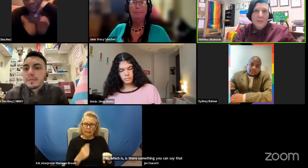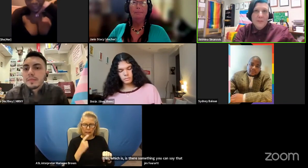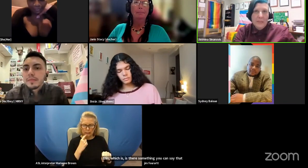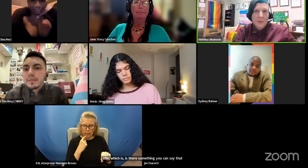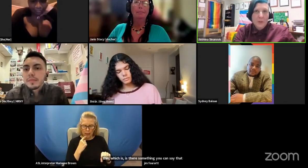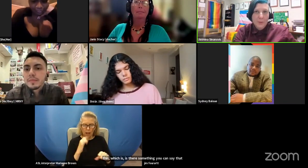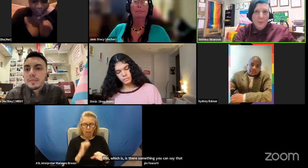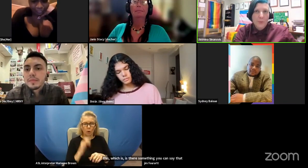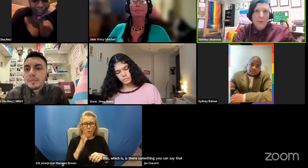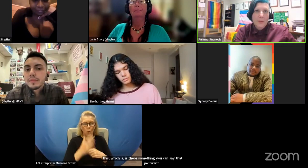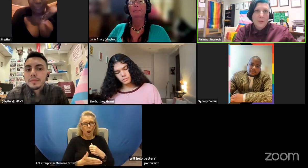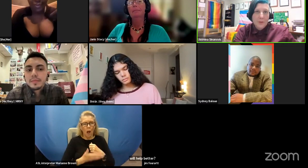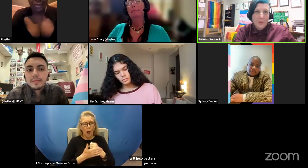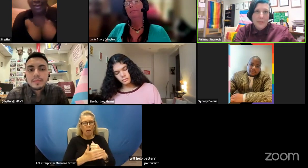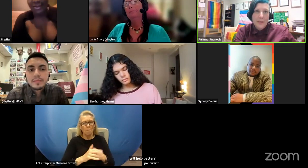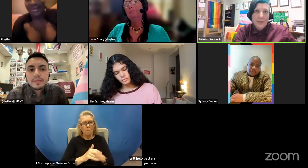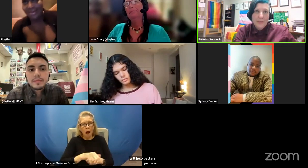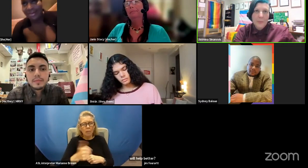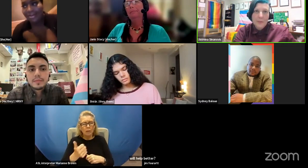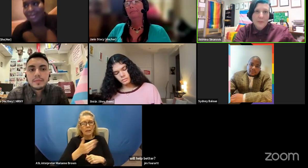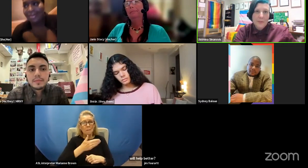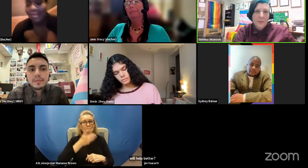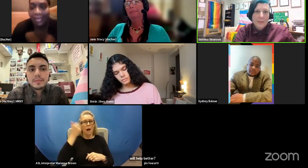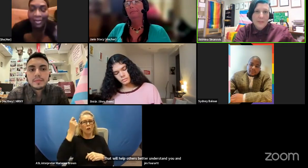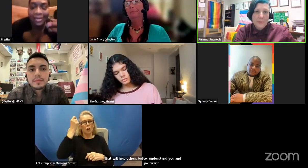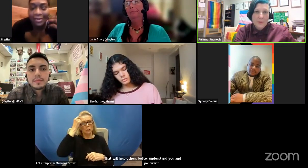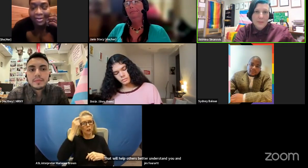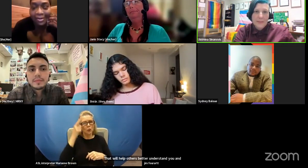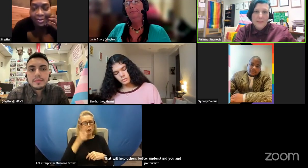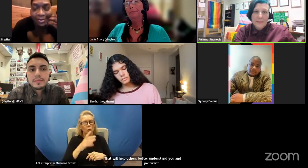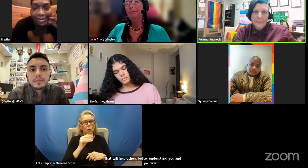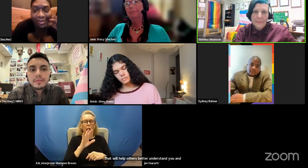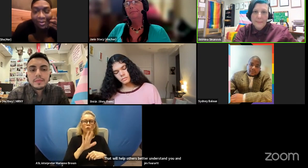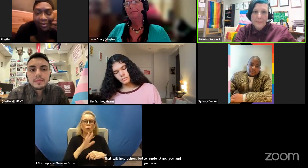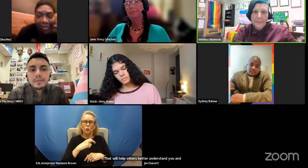others better understand you and your journey as a person of trans